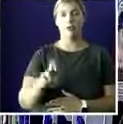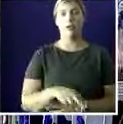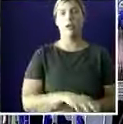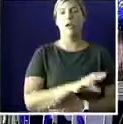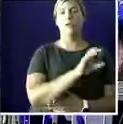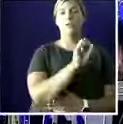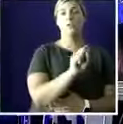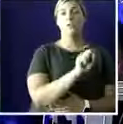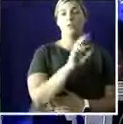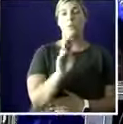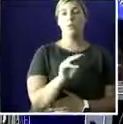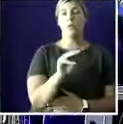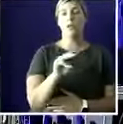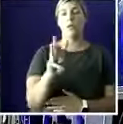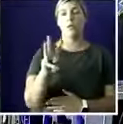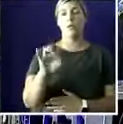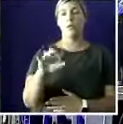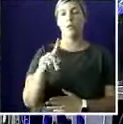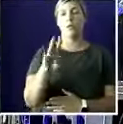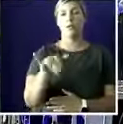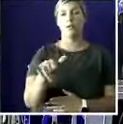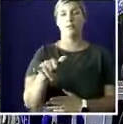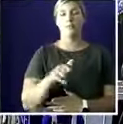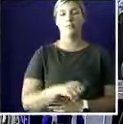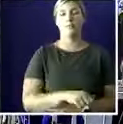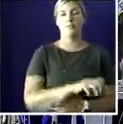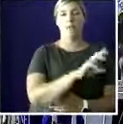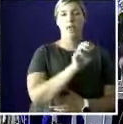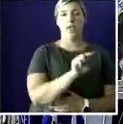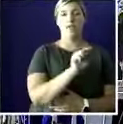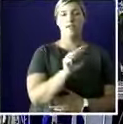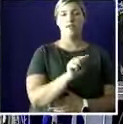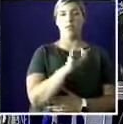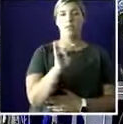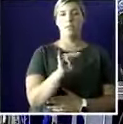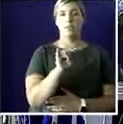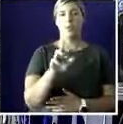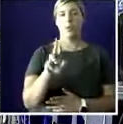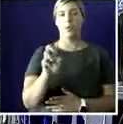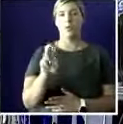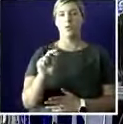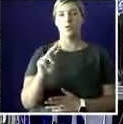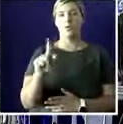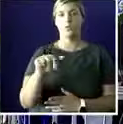Sophia Marie Wilde. Ava Isabella Ranzulli.